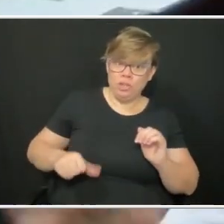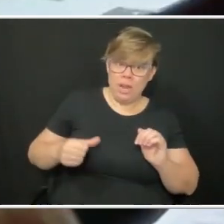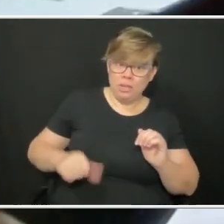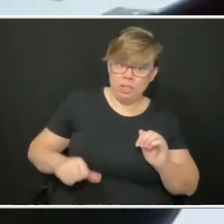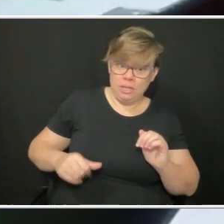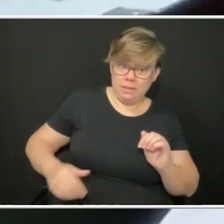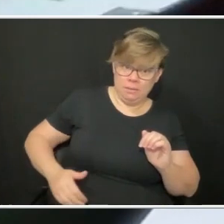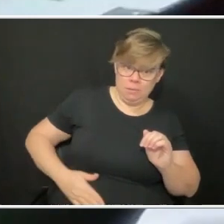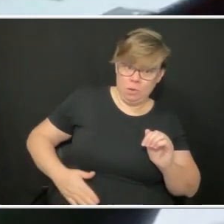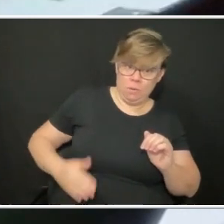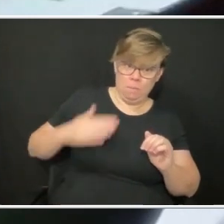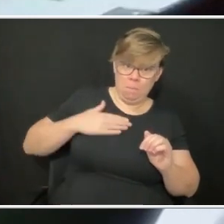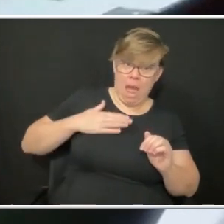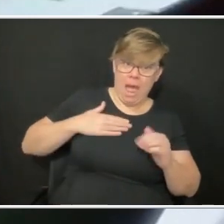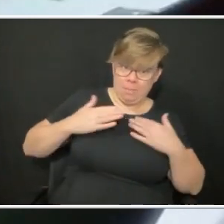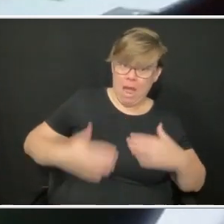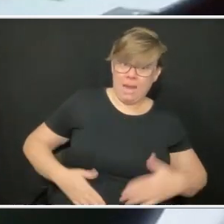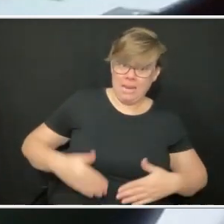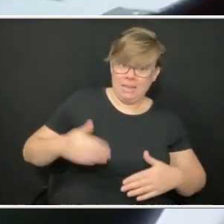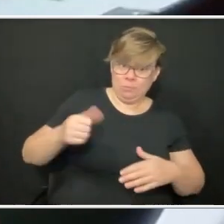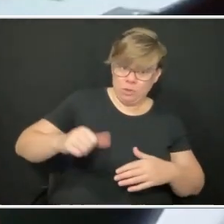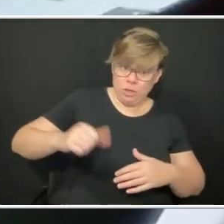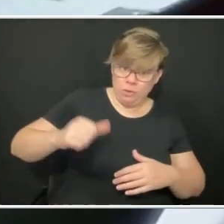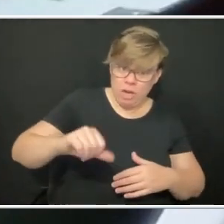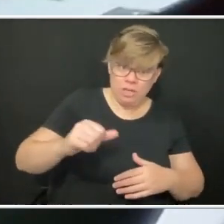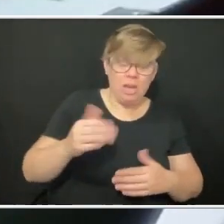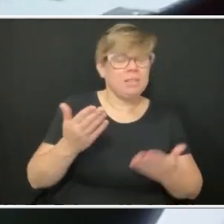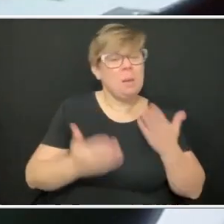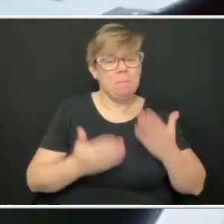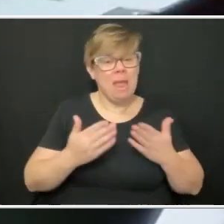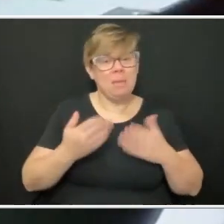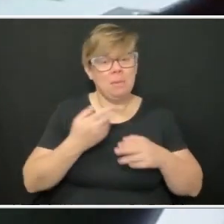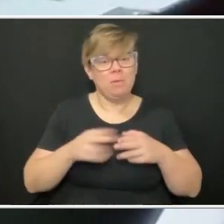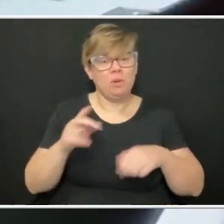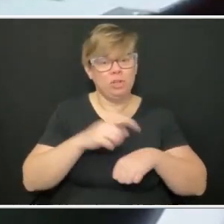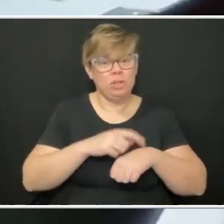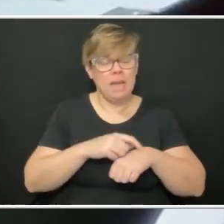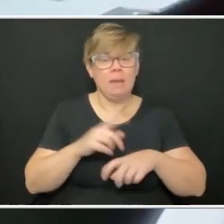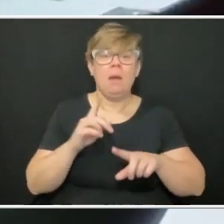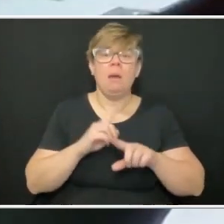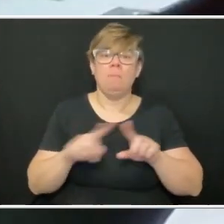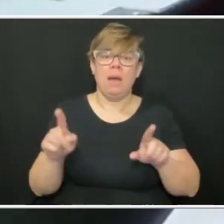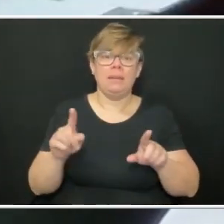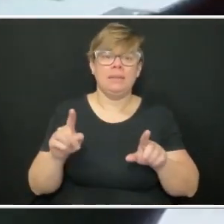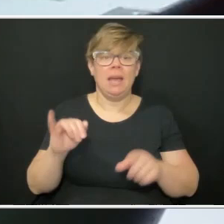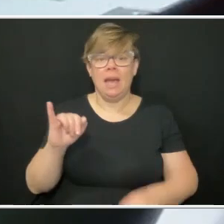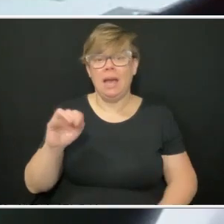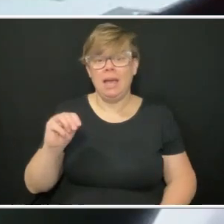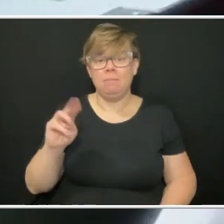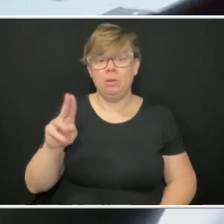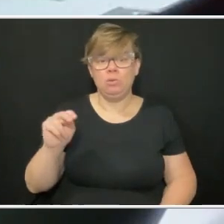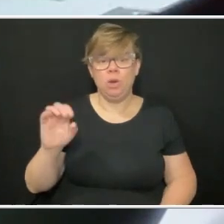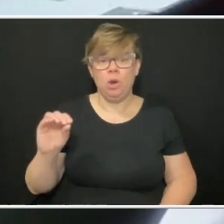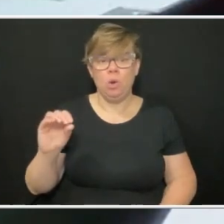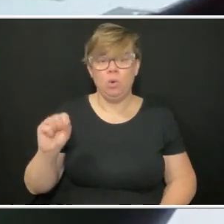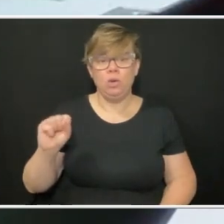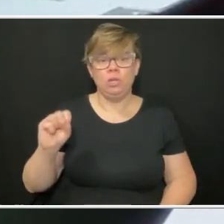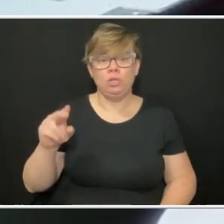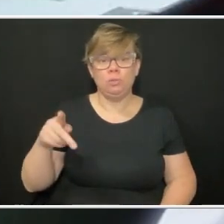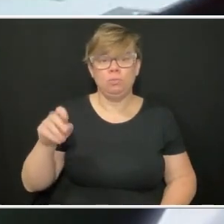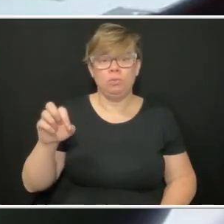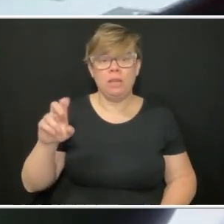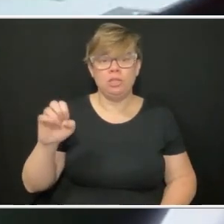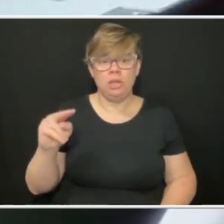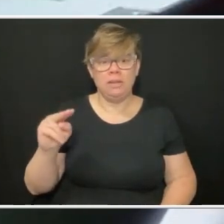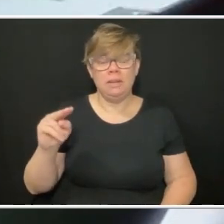you really take good care of itself, a really good care and are immunosuppression, no rejection issues and such. So those are